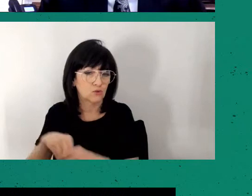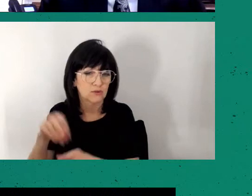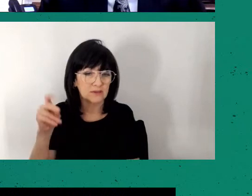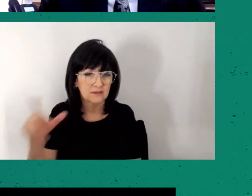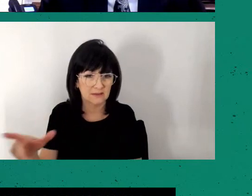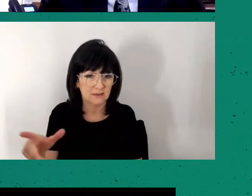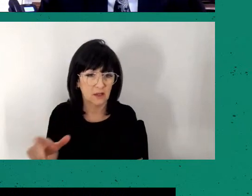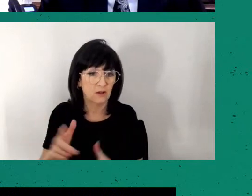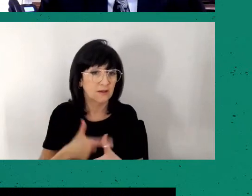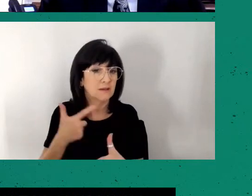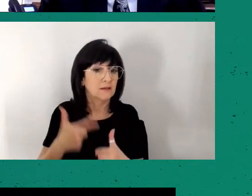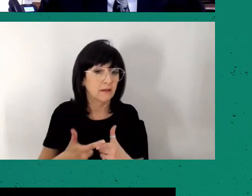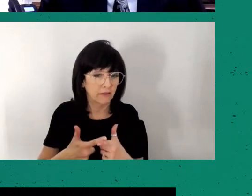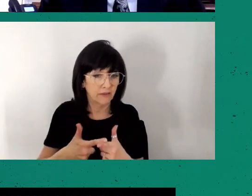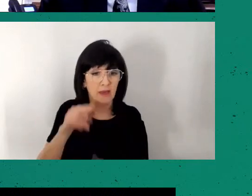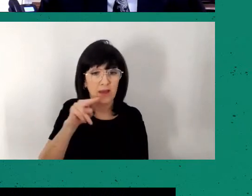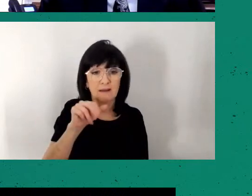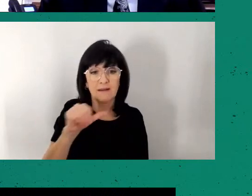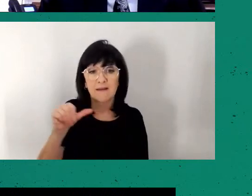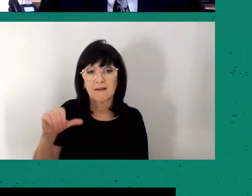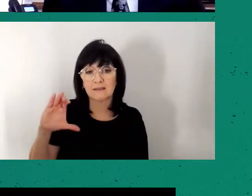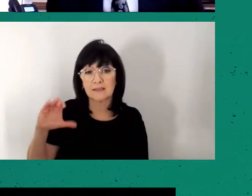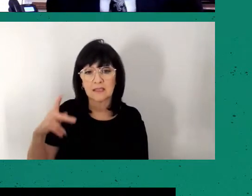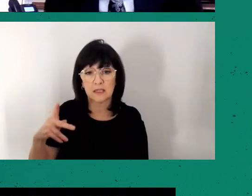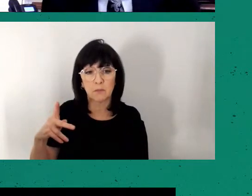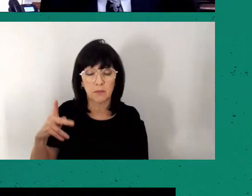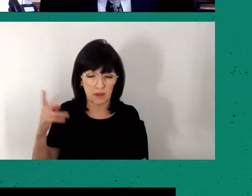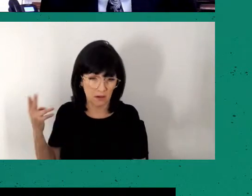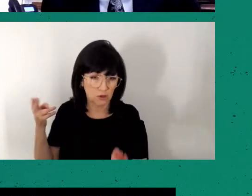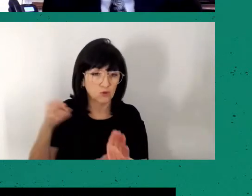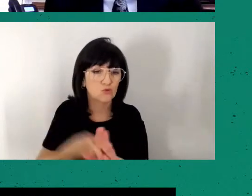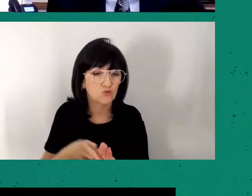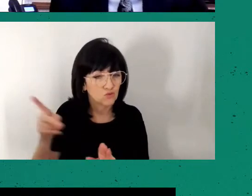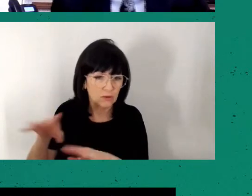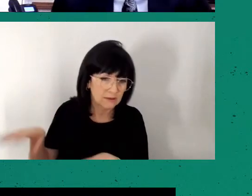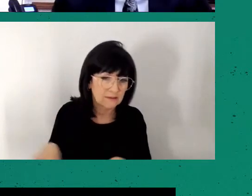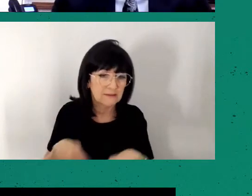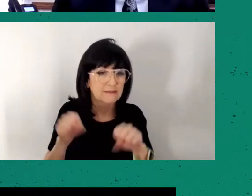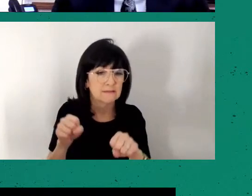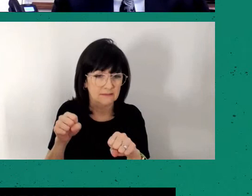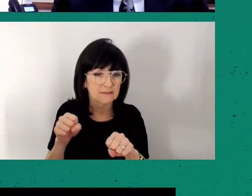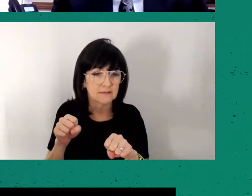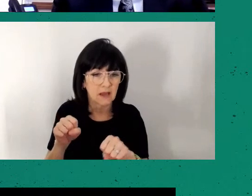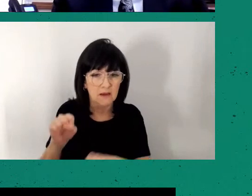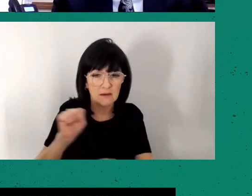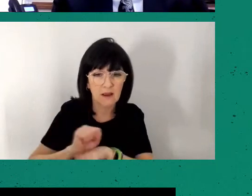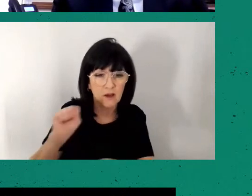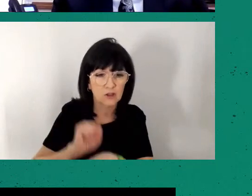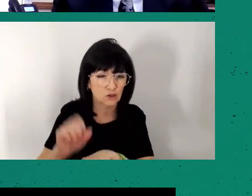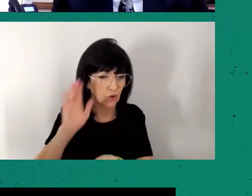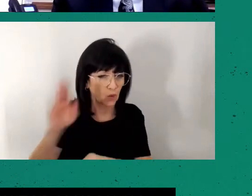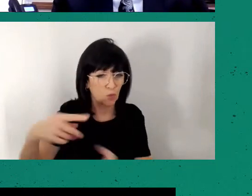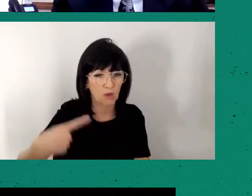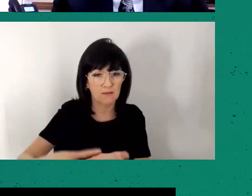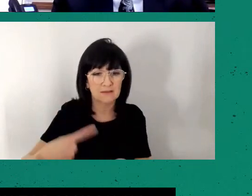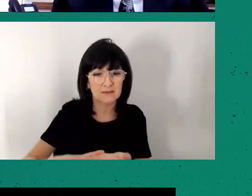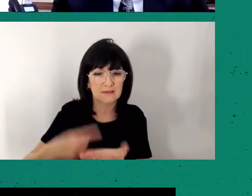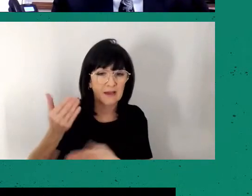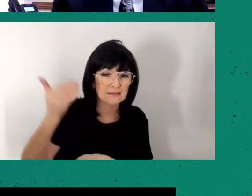the NAACP to take action, which we'll discuss at our next